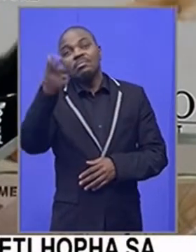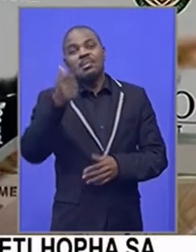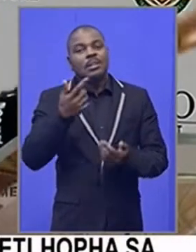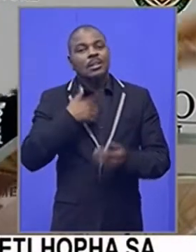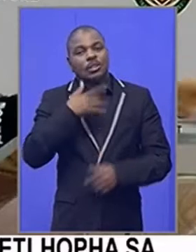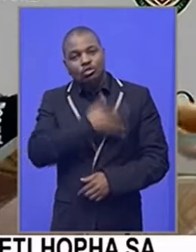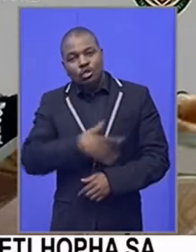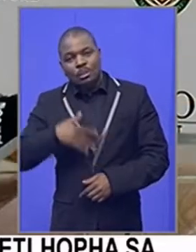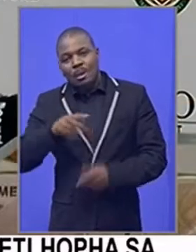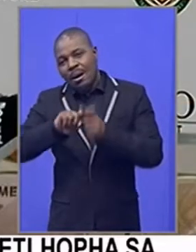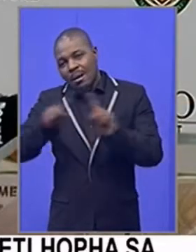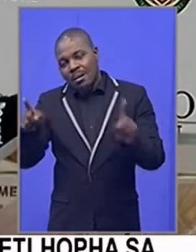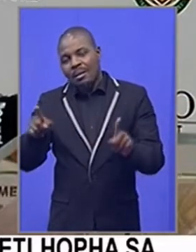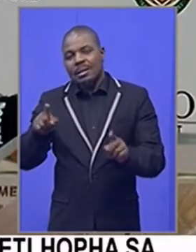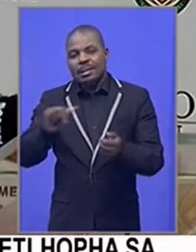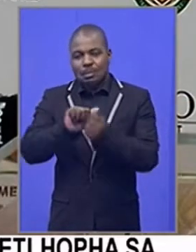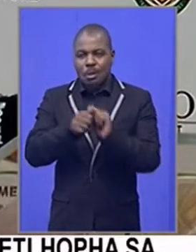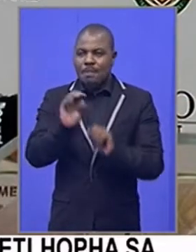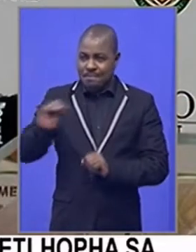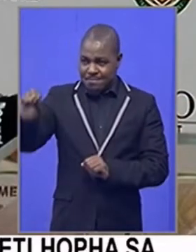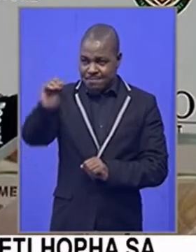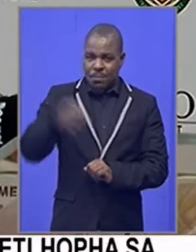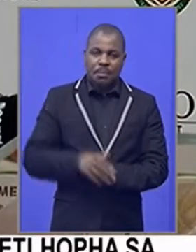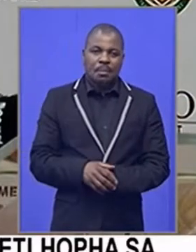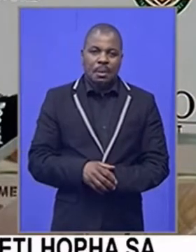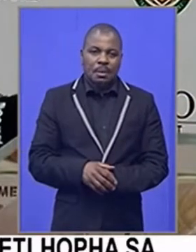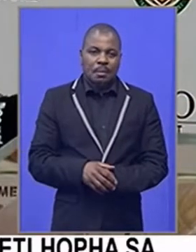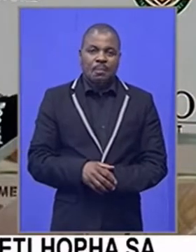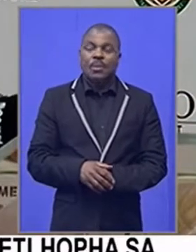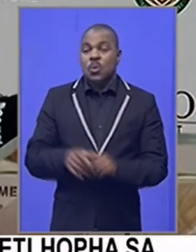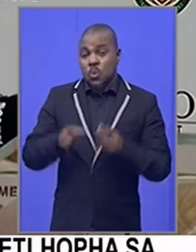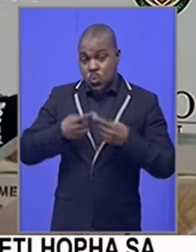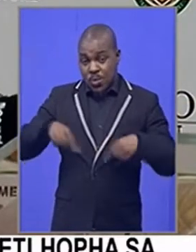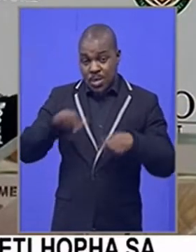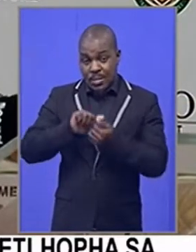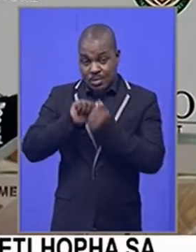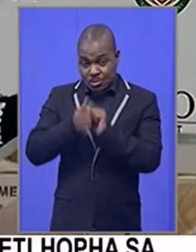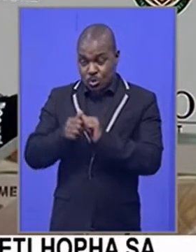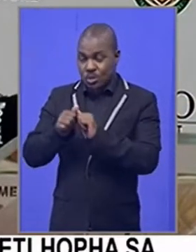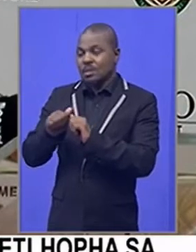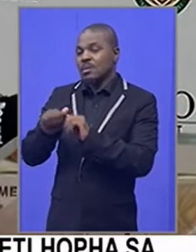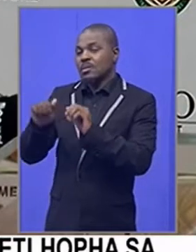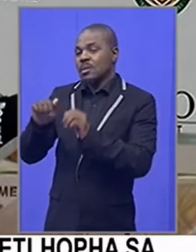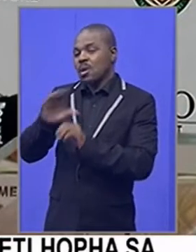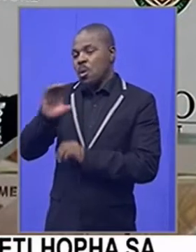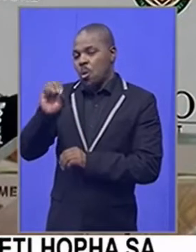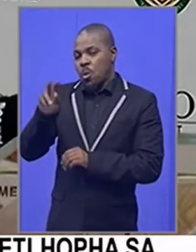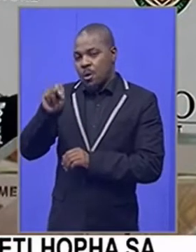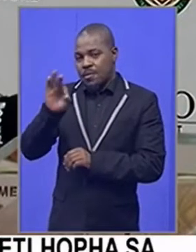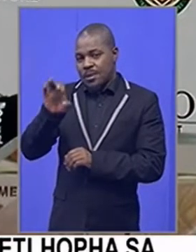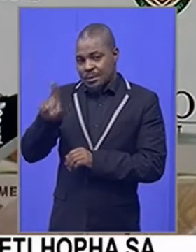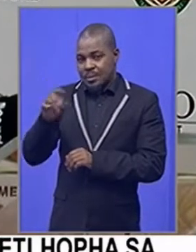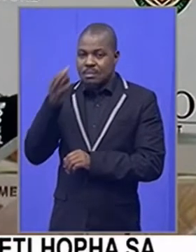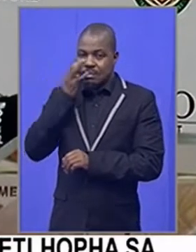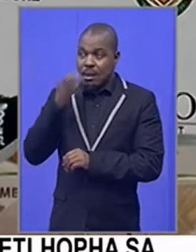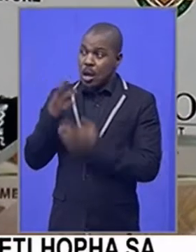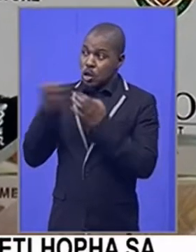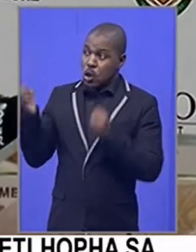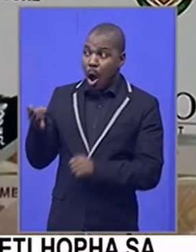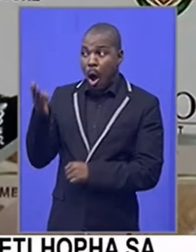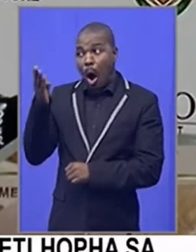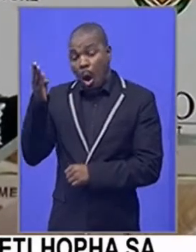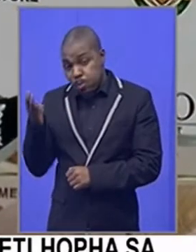di sports codes tse dingwe fela rena re le Sports Confederation re he resources le lo